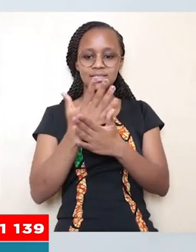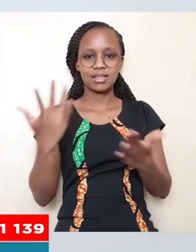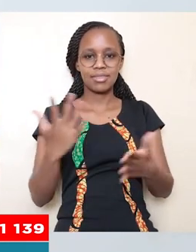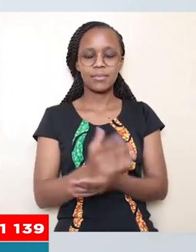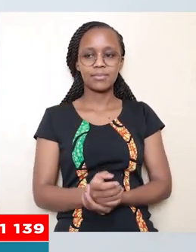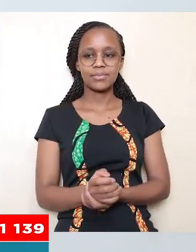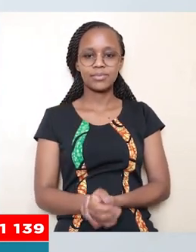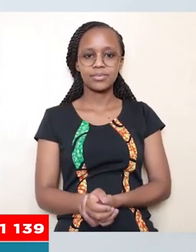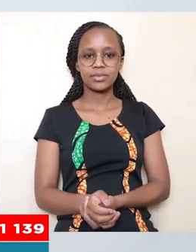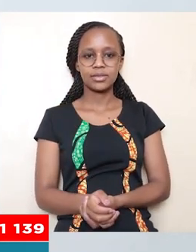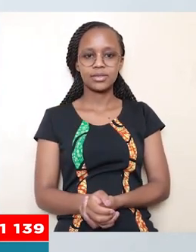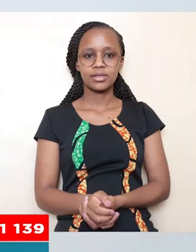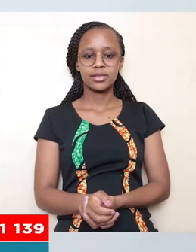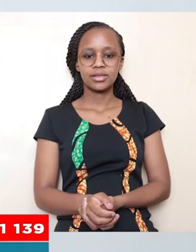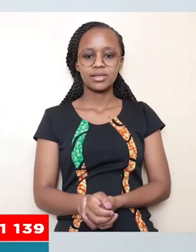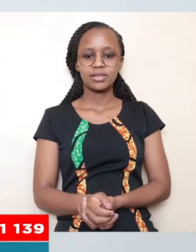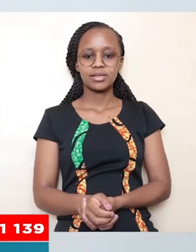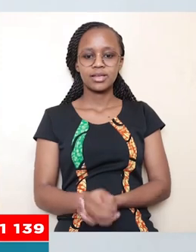something. Kujitetea.